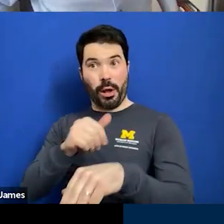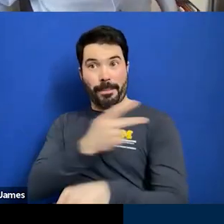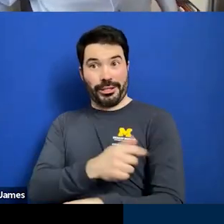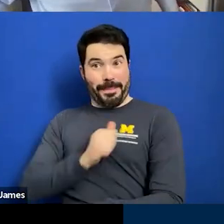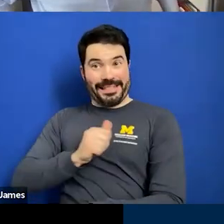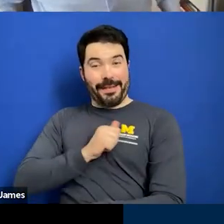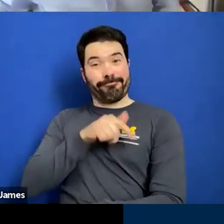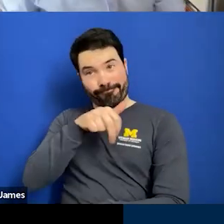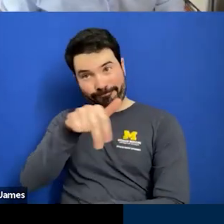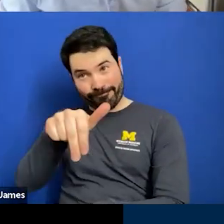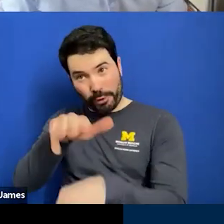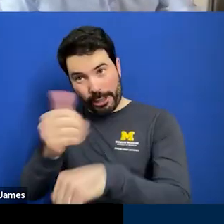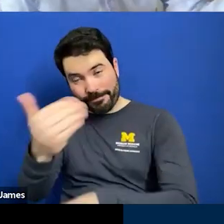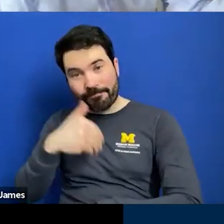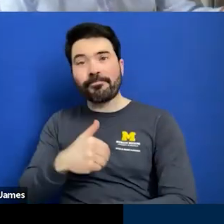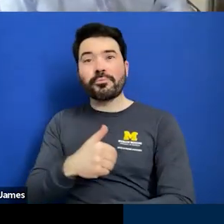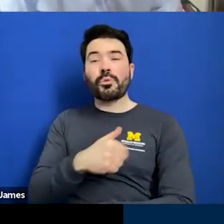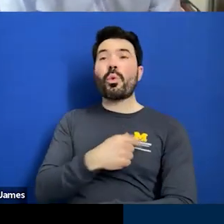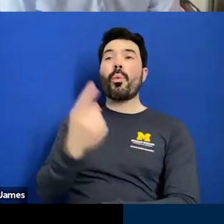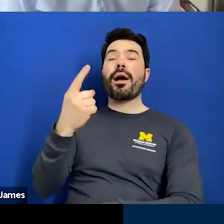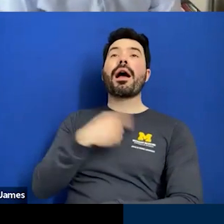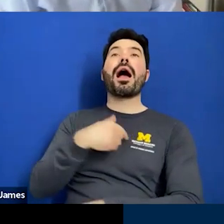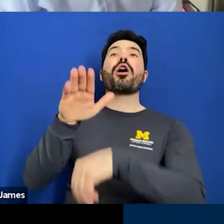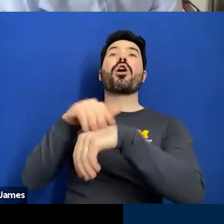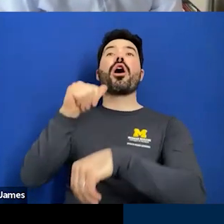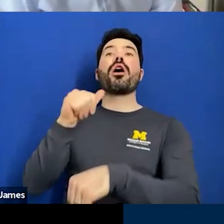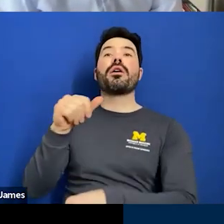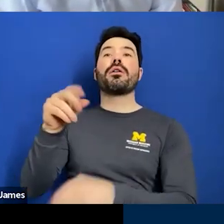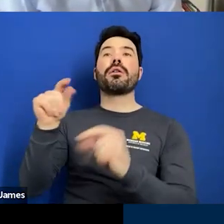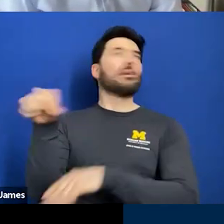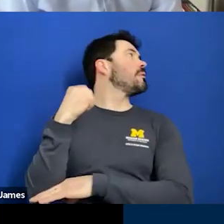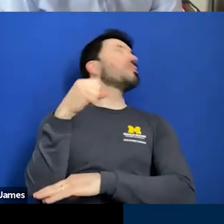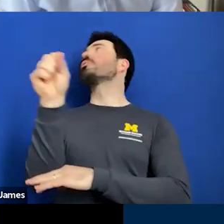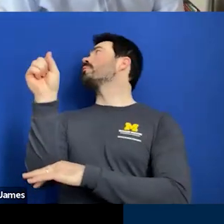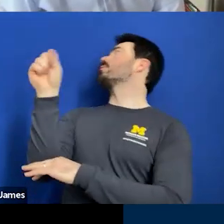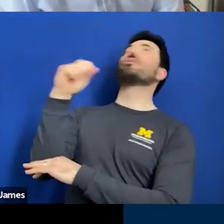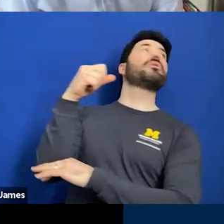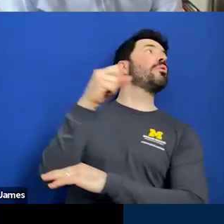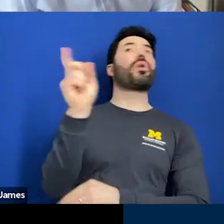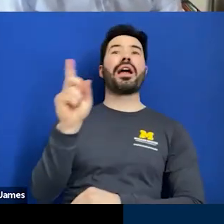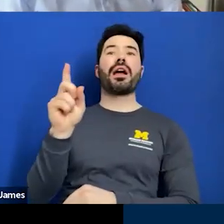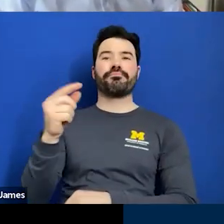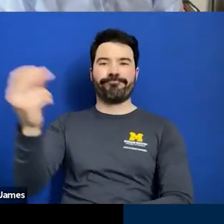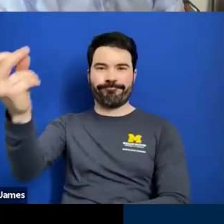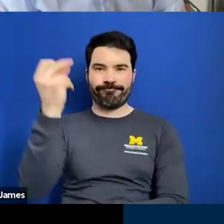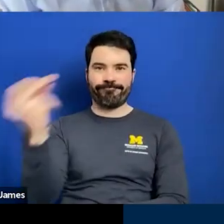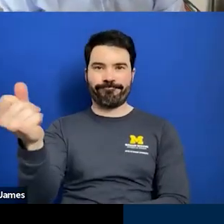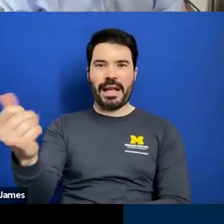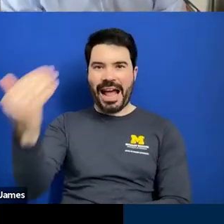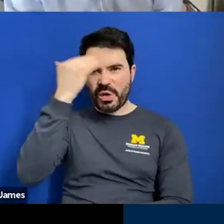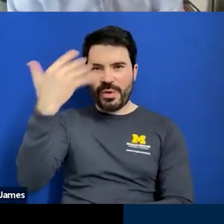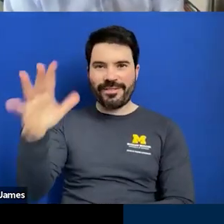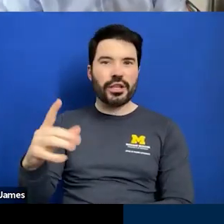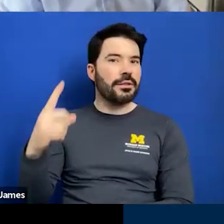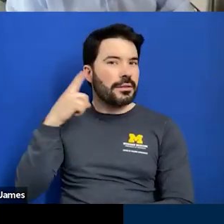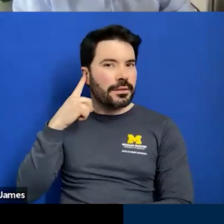And I called one patient's name out, their head whipped around. They couldn't tell where I was coming from. I knew immediately that they were single-sided deaf and probably